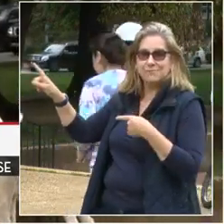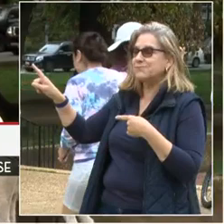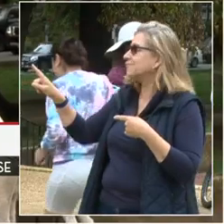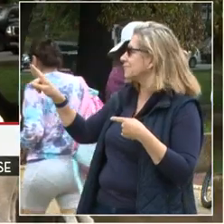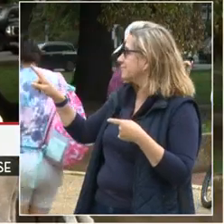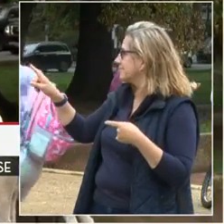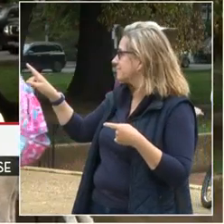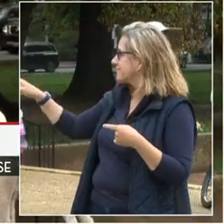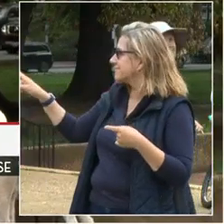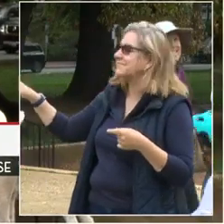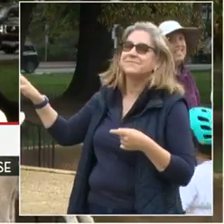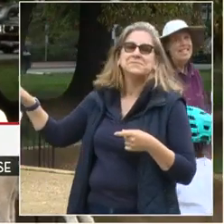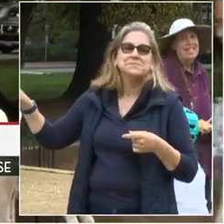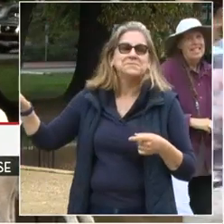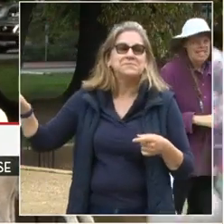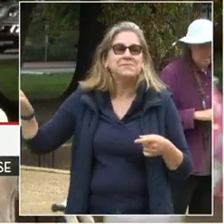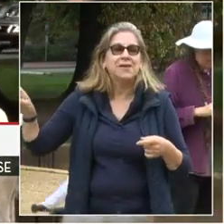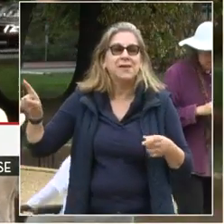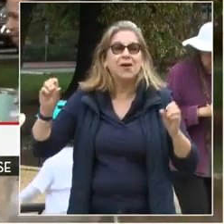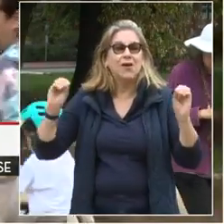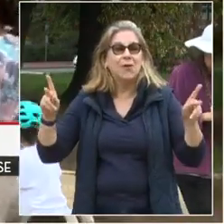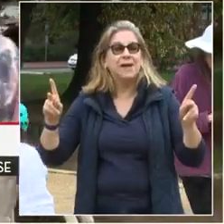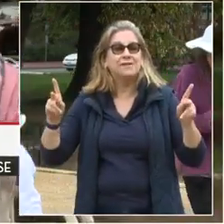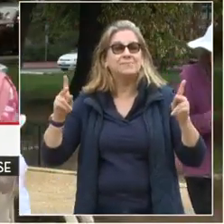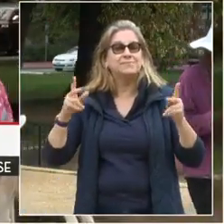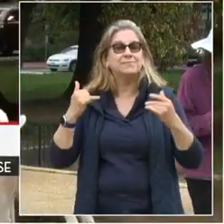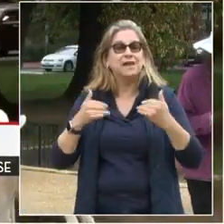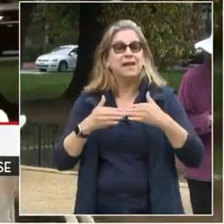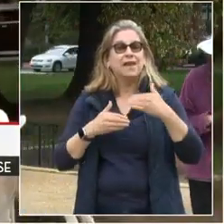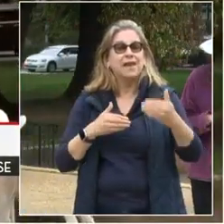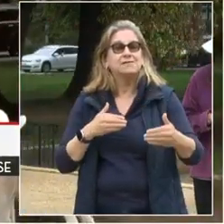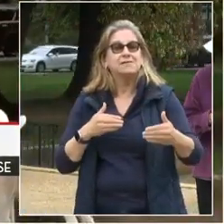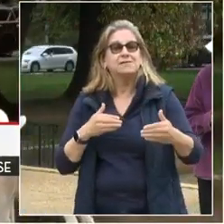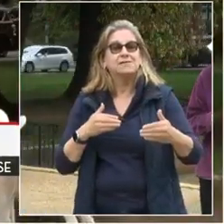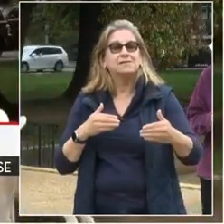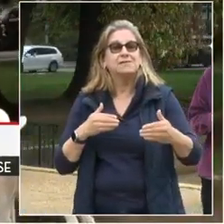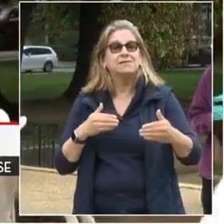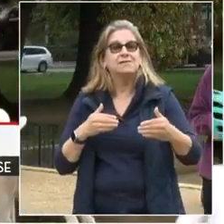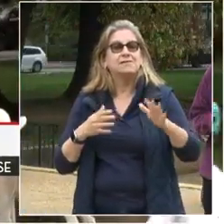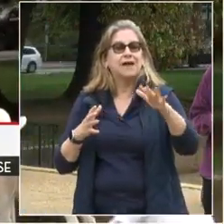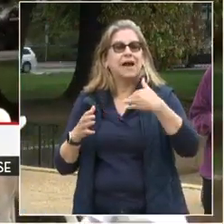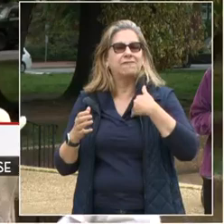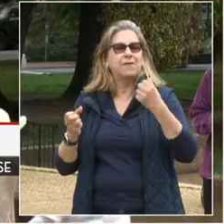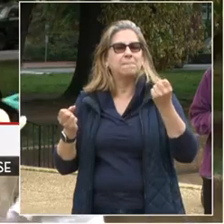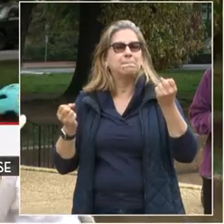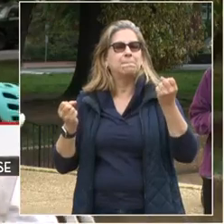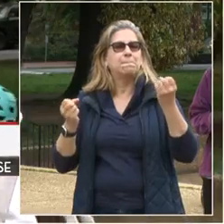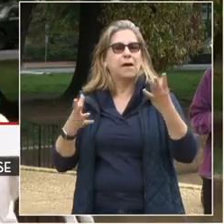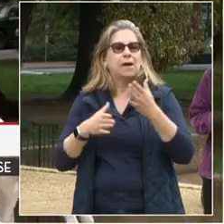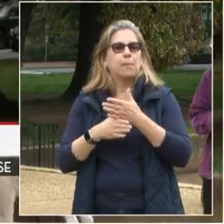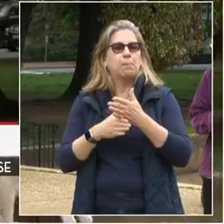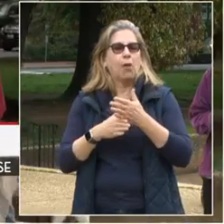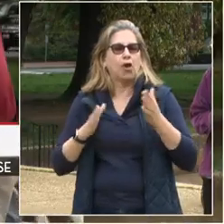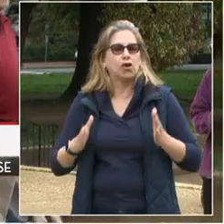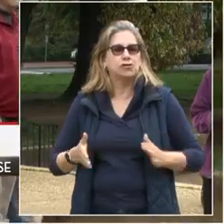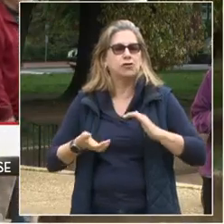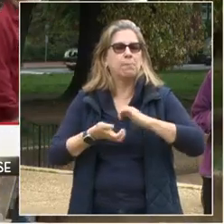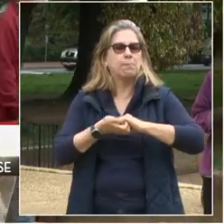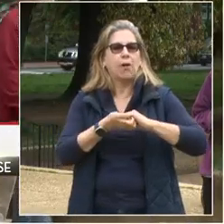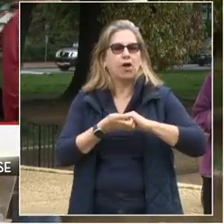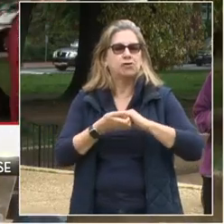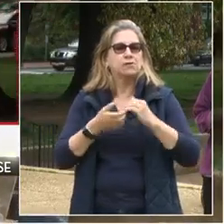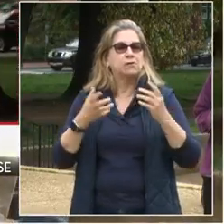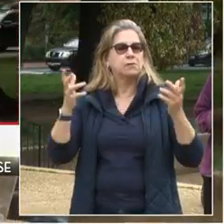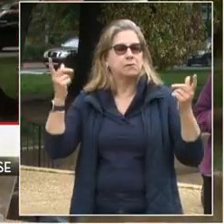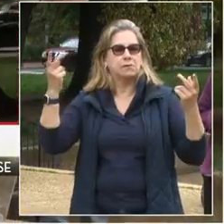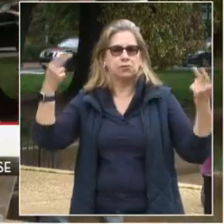All right, next up on our agenda, there's a lot of partners that help make this happen, and D.C. is a space where we work both